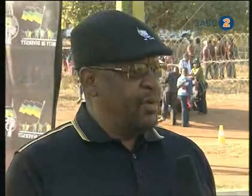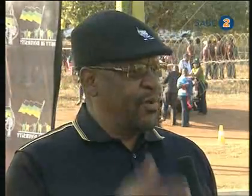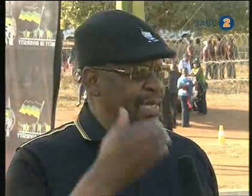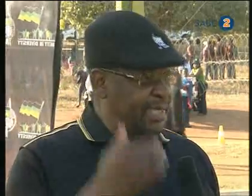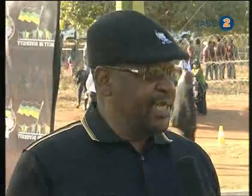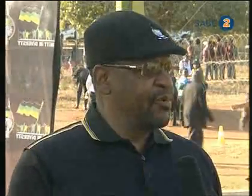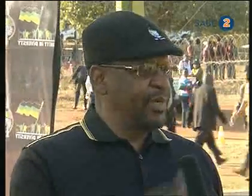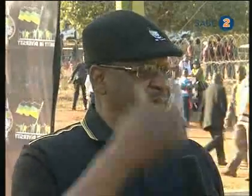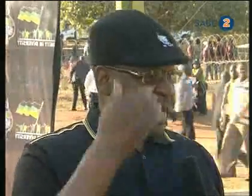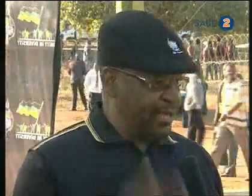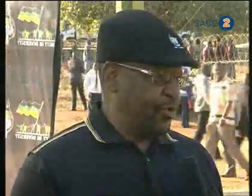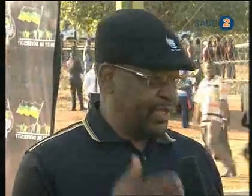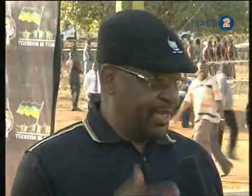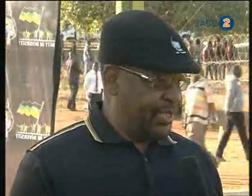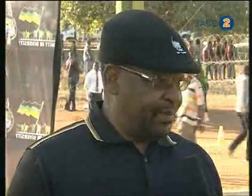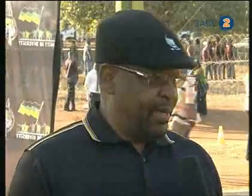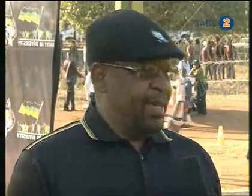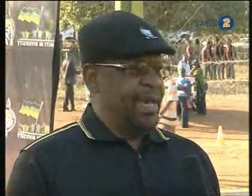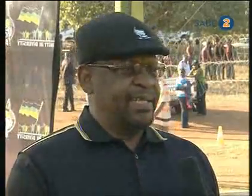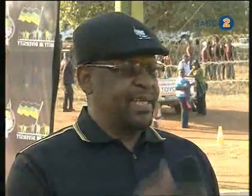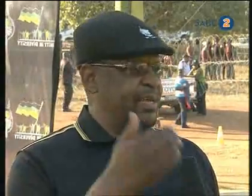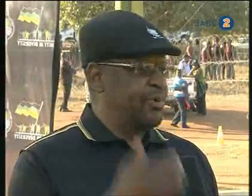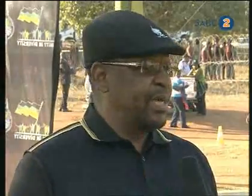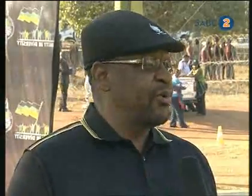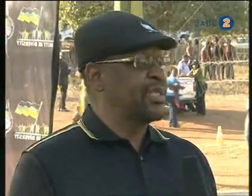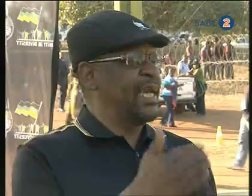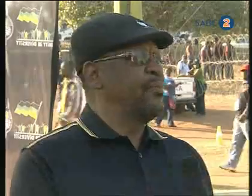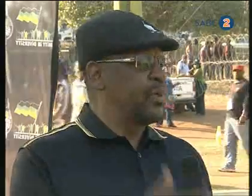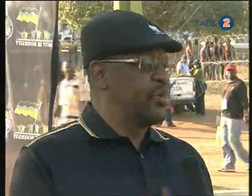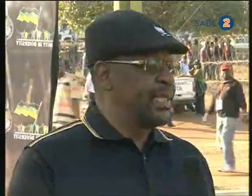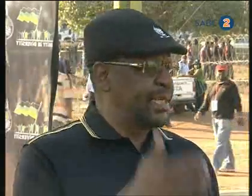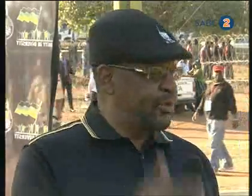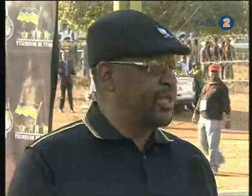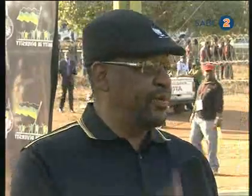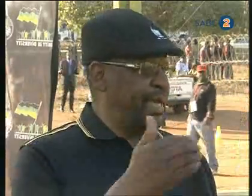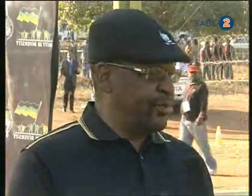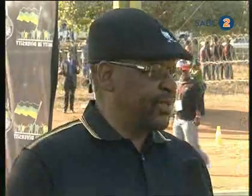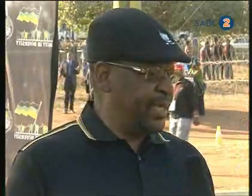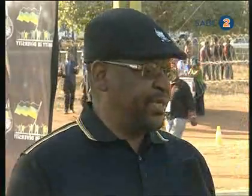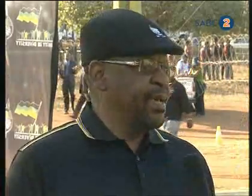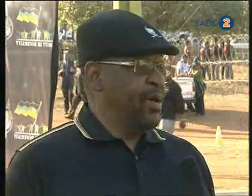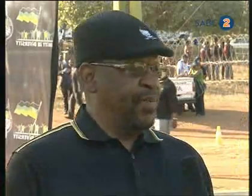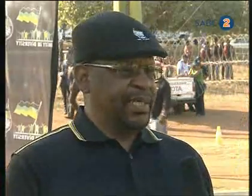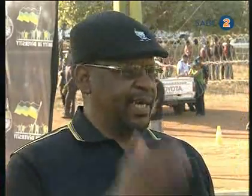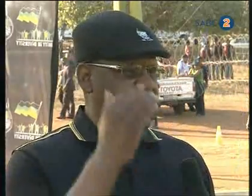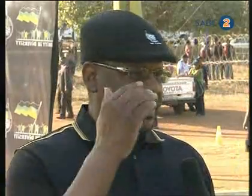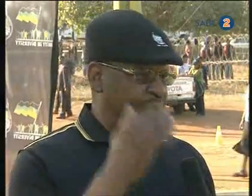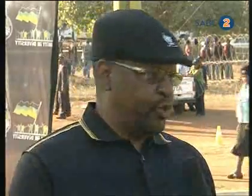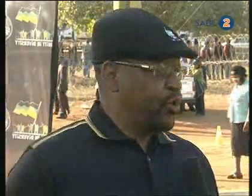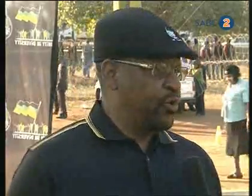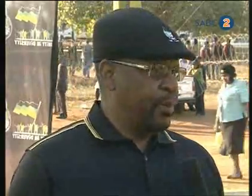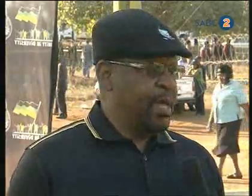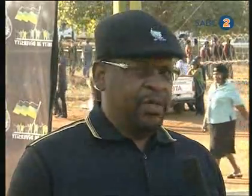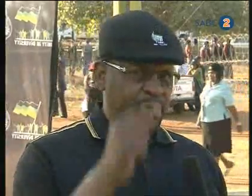ANC, we are dealing with the head of state. And you cannot gamble with the security of the head of state. But I